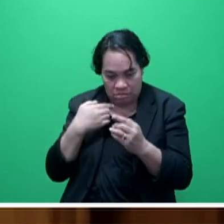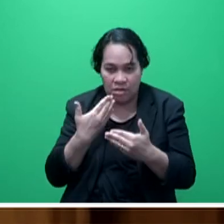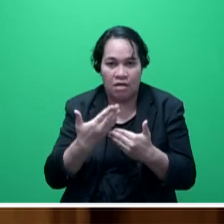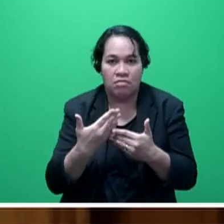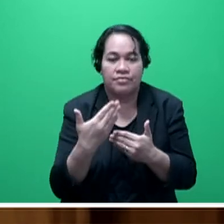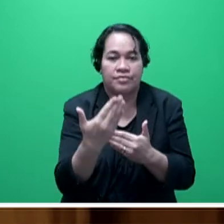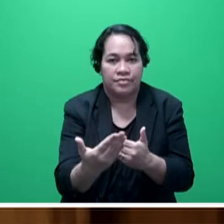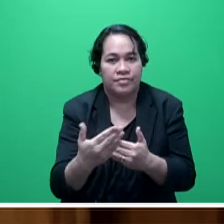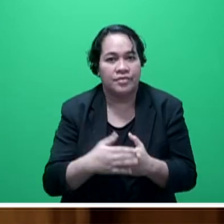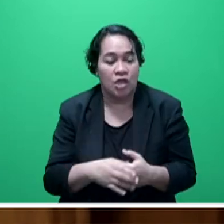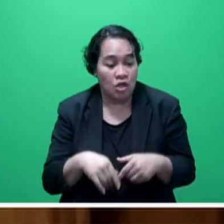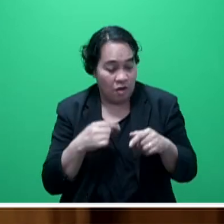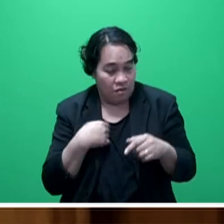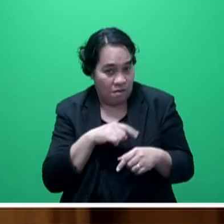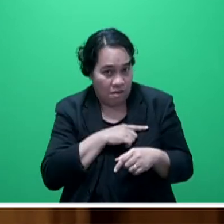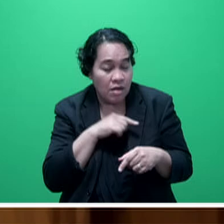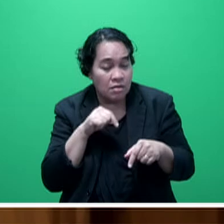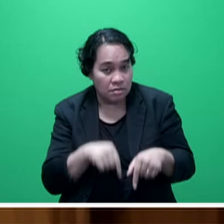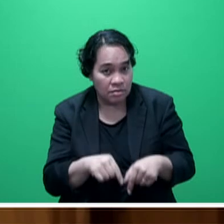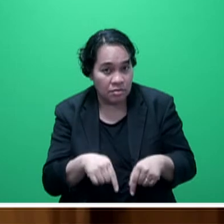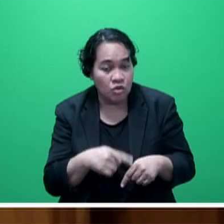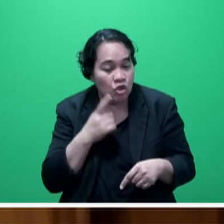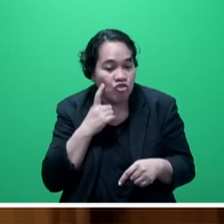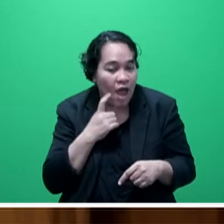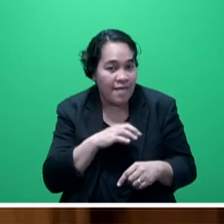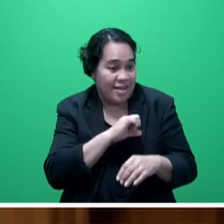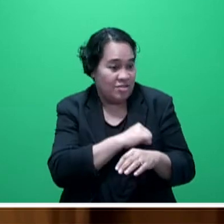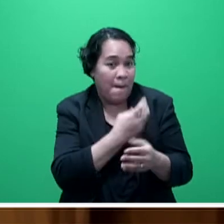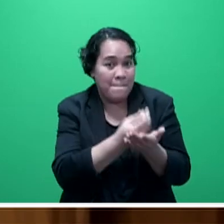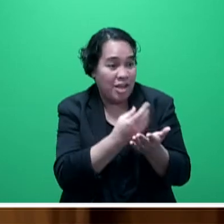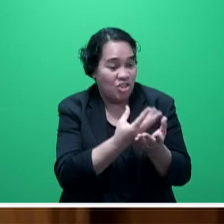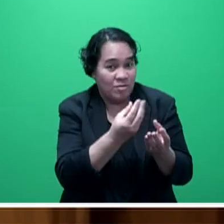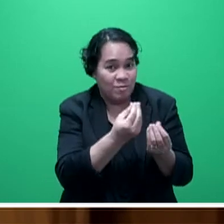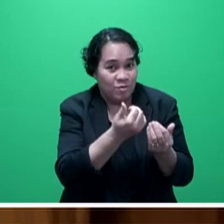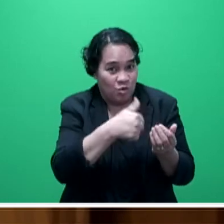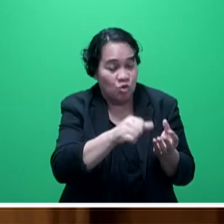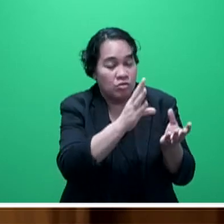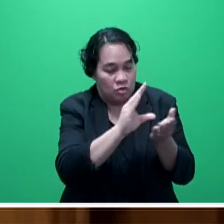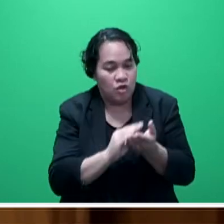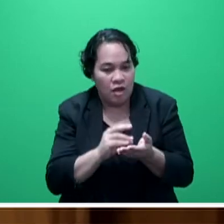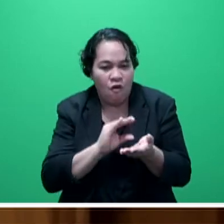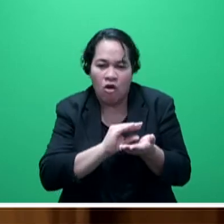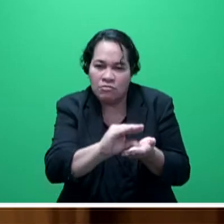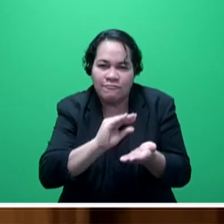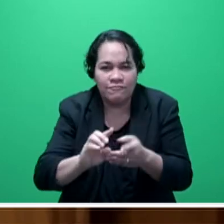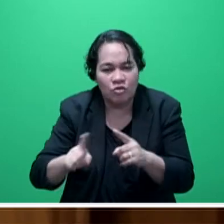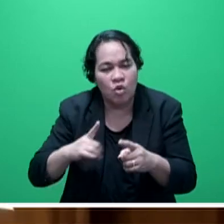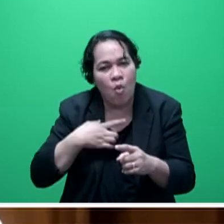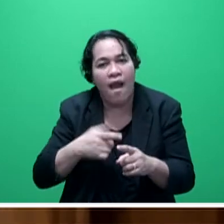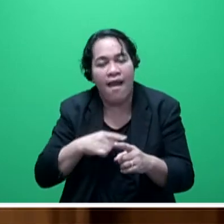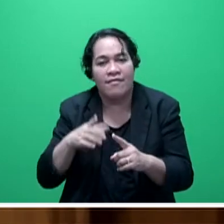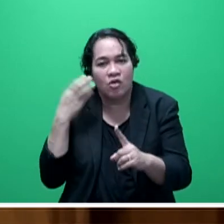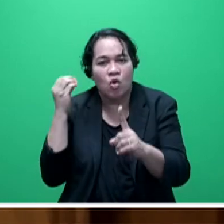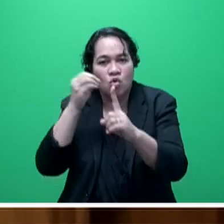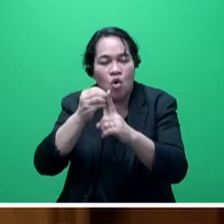is determined to stretch its budget to its full potential. Our goal is to achieve more with